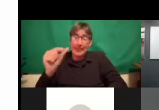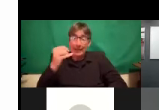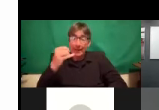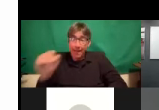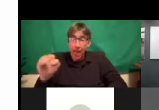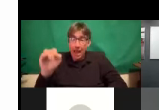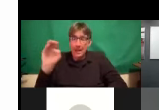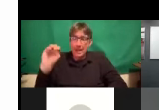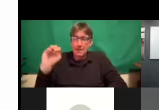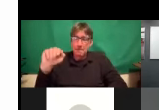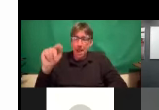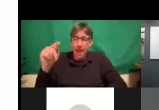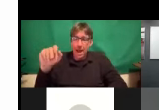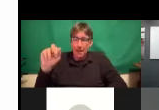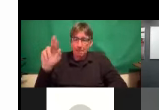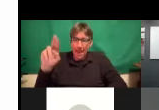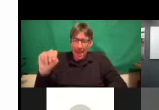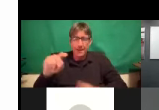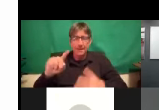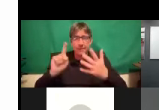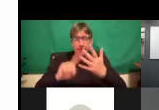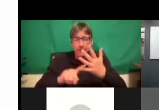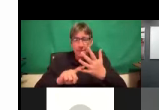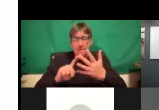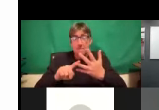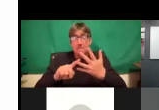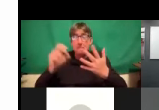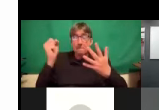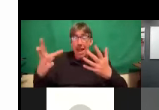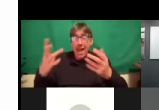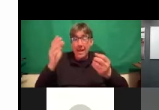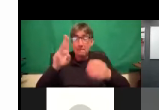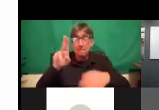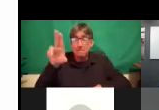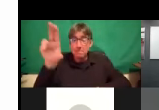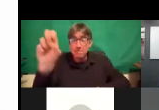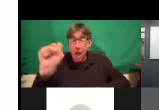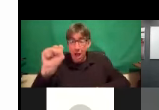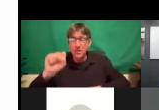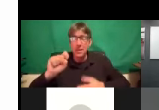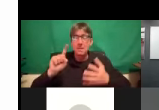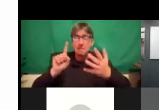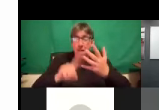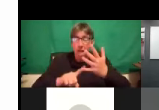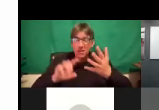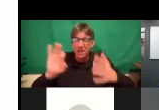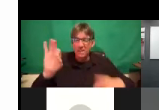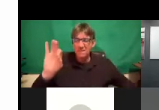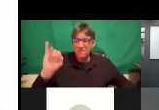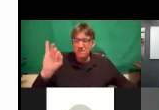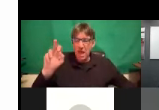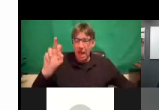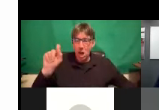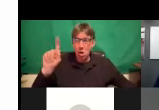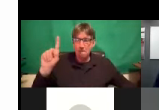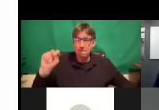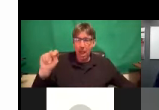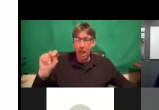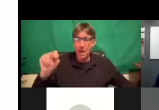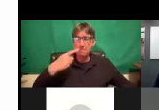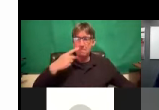about 80, and the Fairmont commuter rail line. All the others, not to say they're not important, but when we think